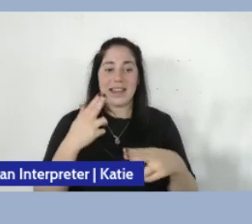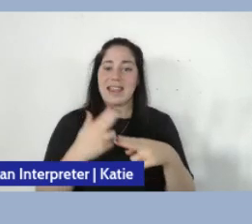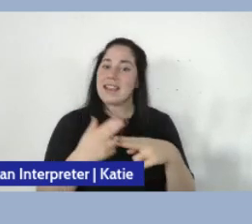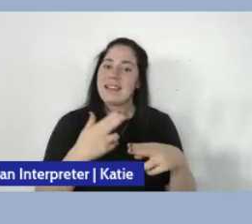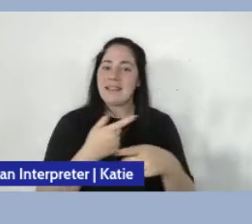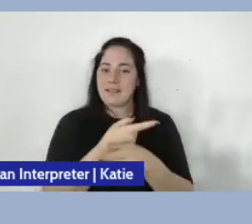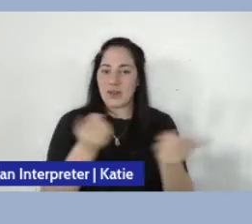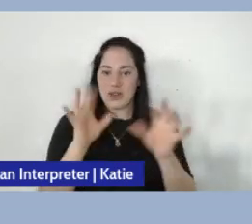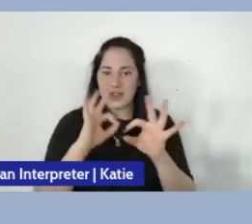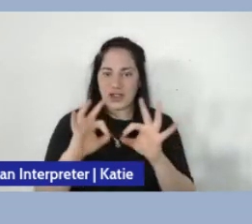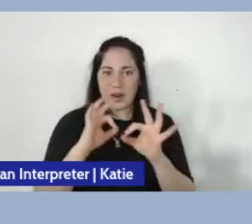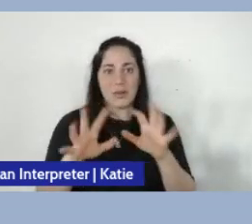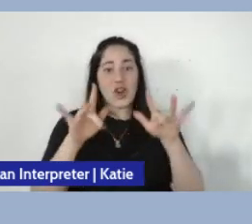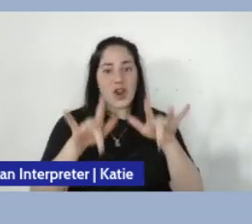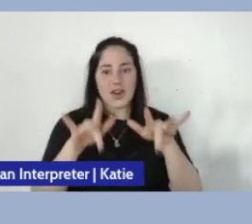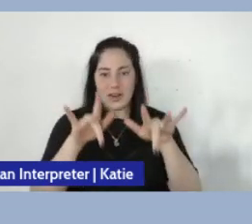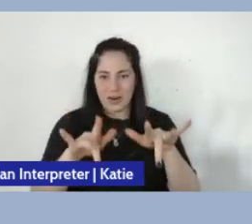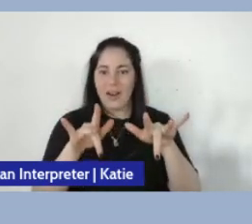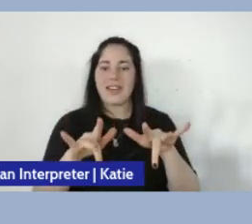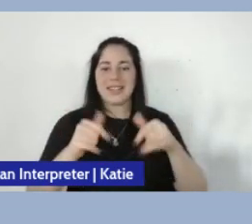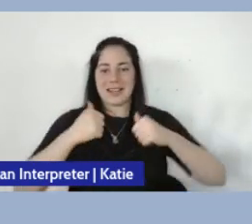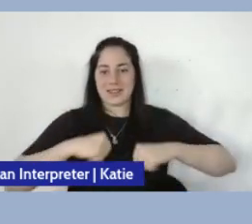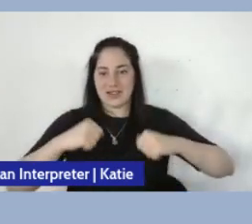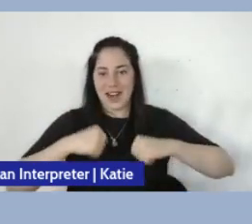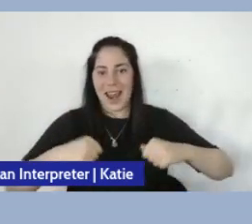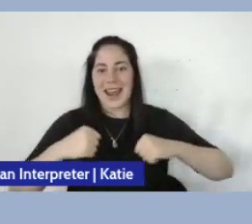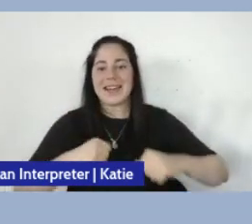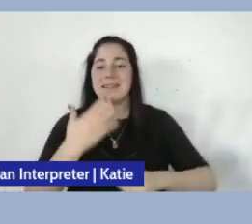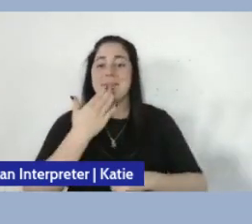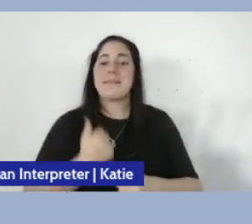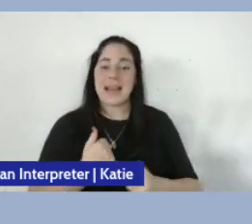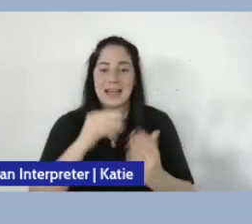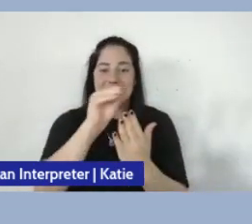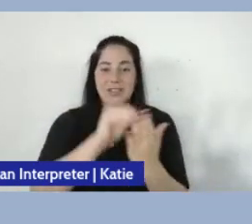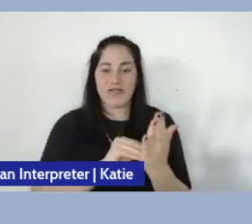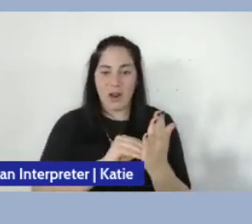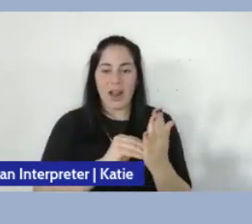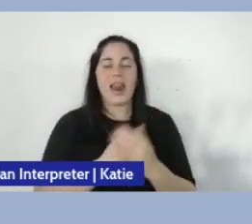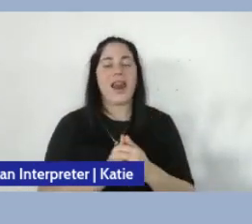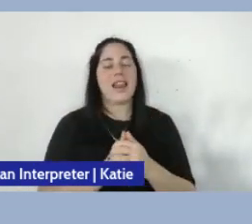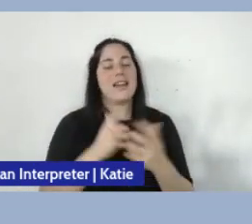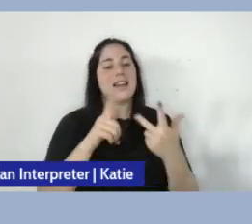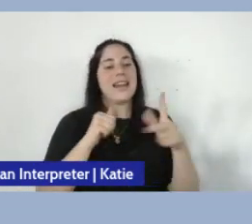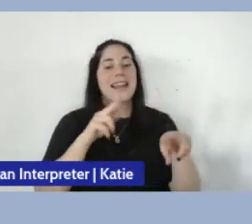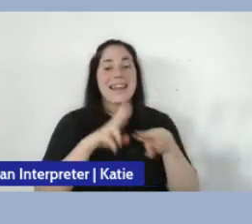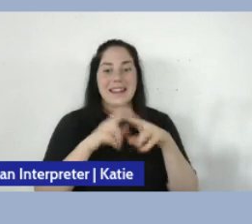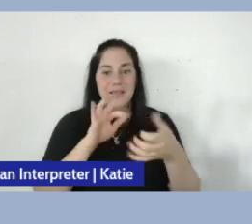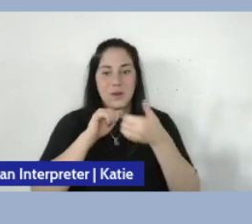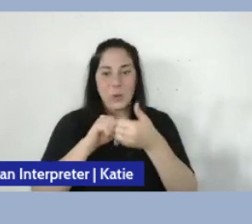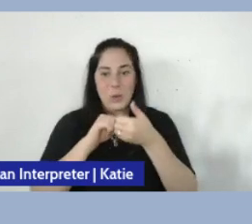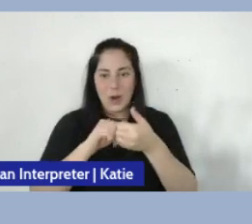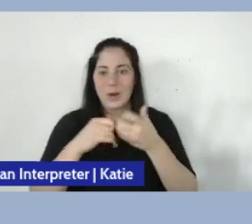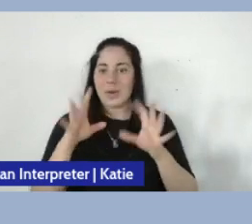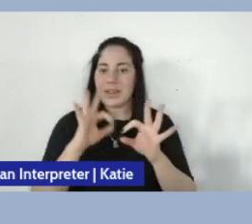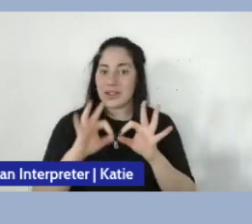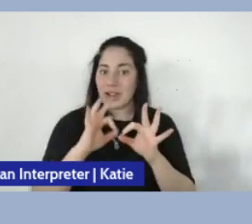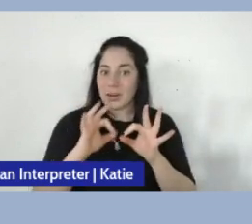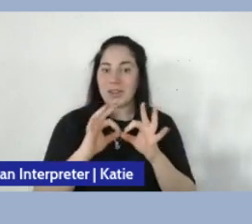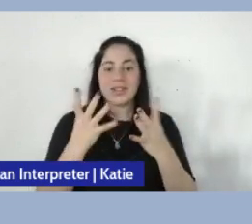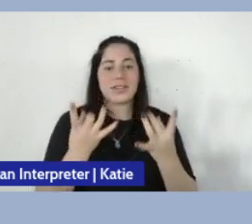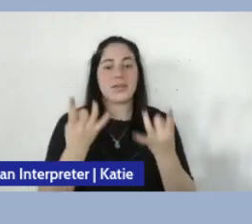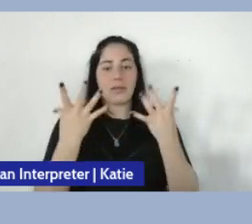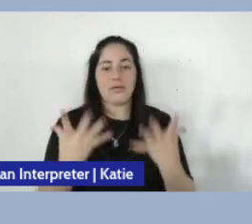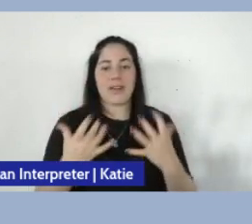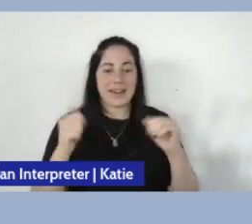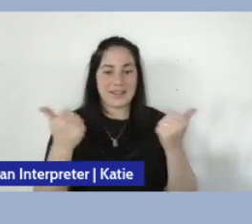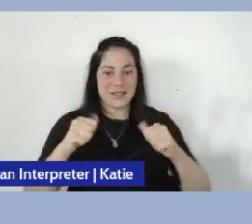done mindset training, again, a plug to sign up. If you work with interpreters and you've already done the training,